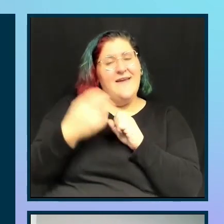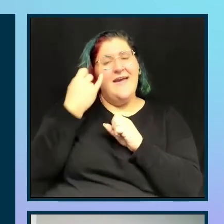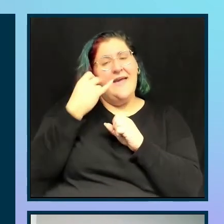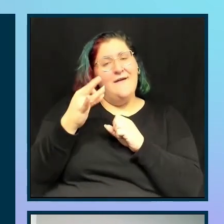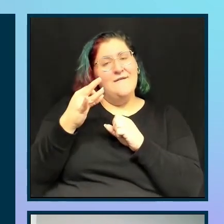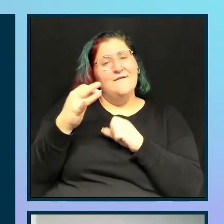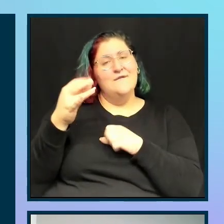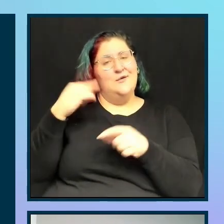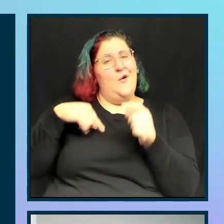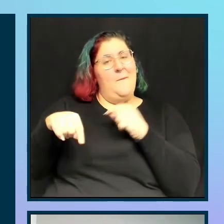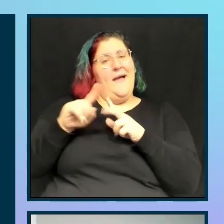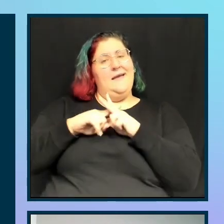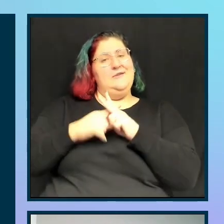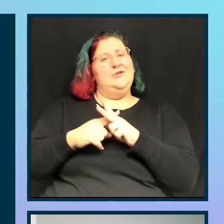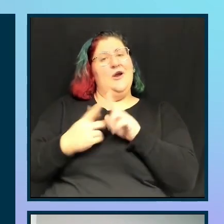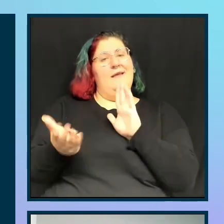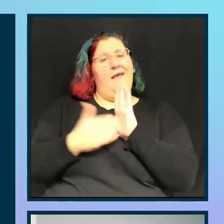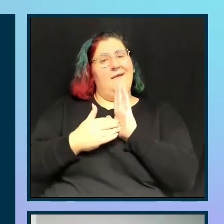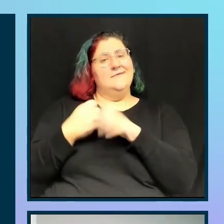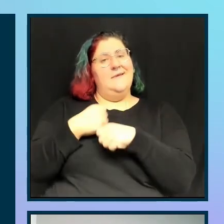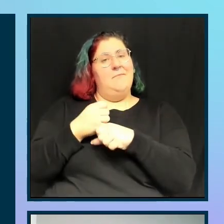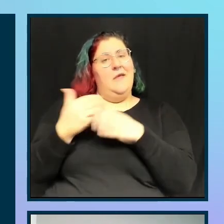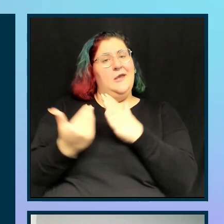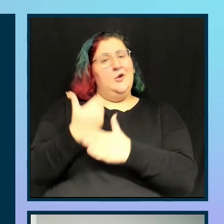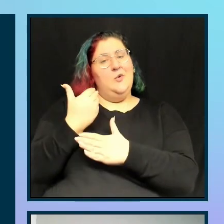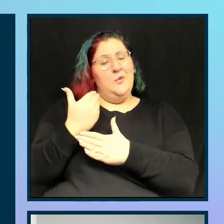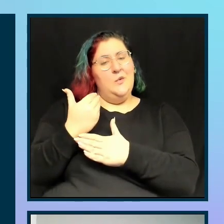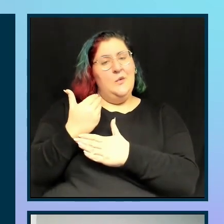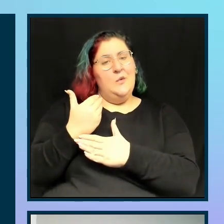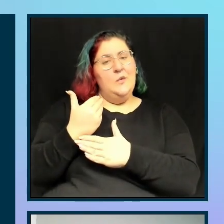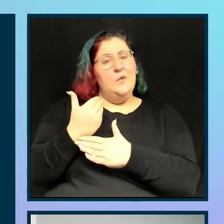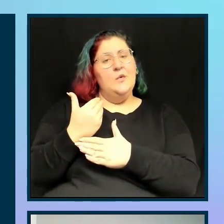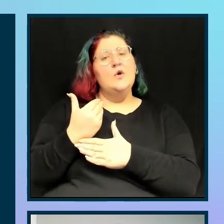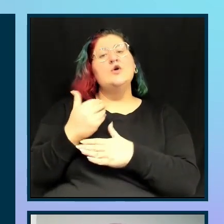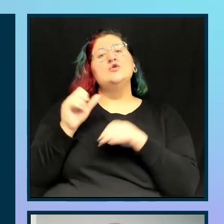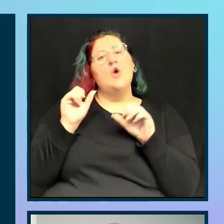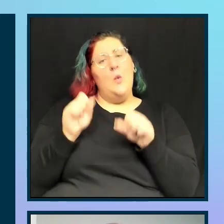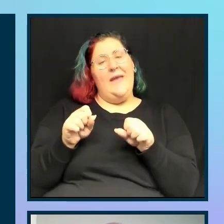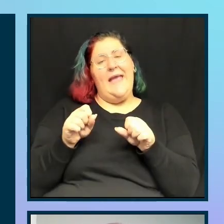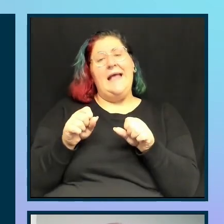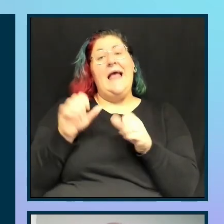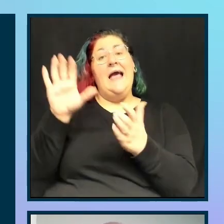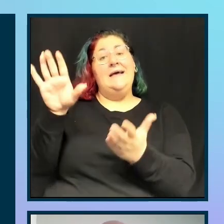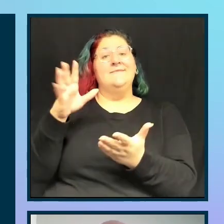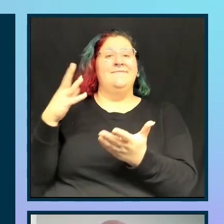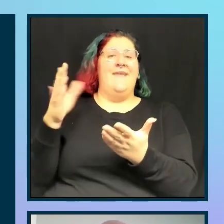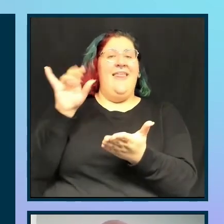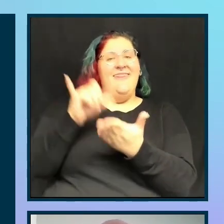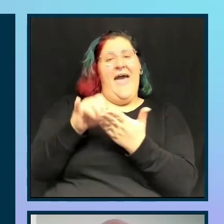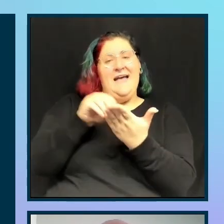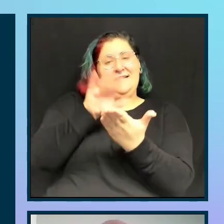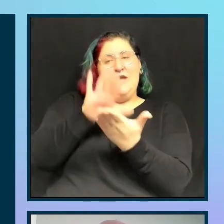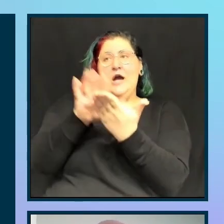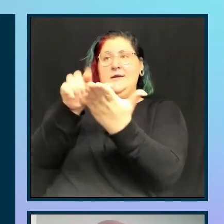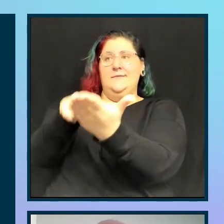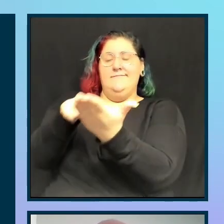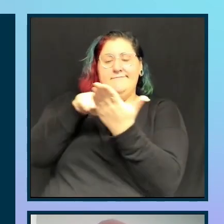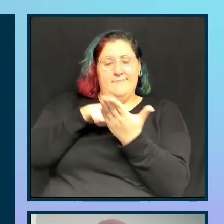that was in PDF form and then work that through a conversion process to be able to get out a valid EPUB